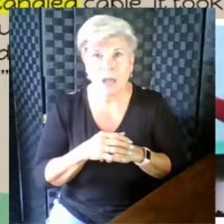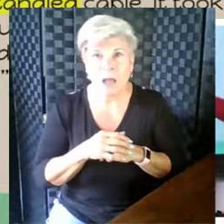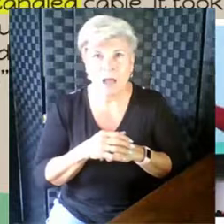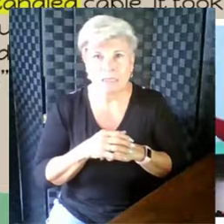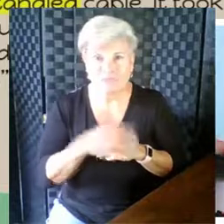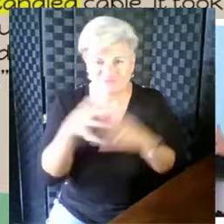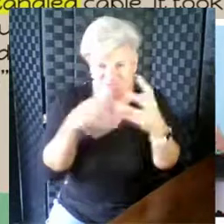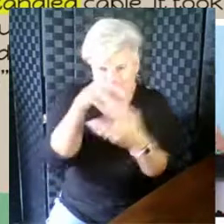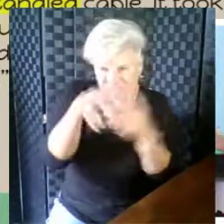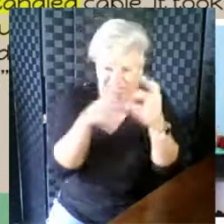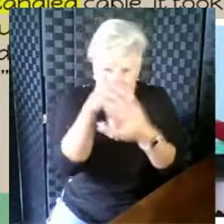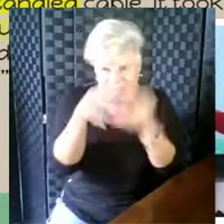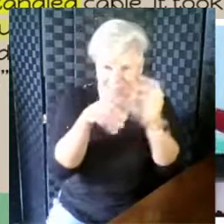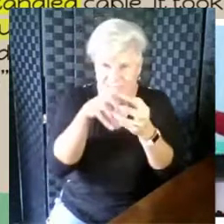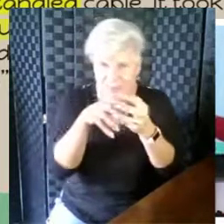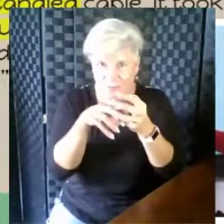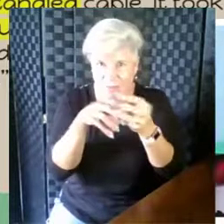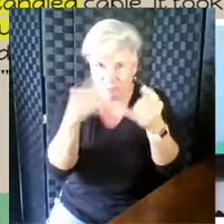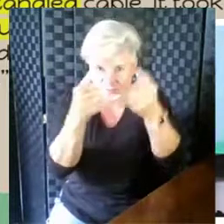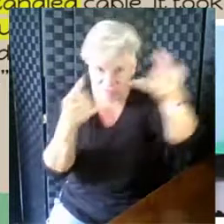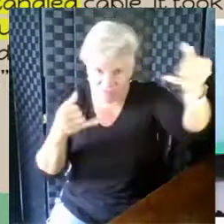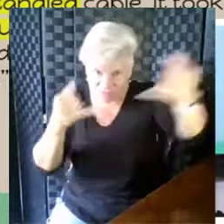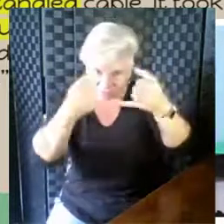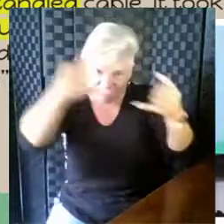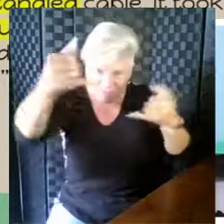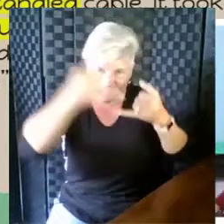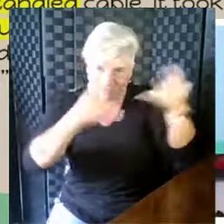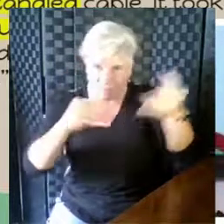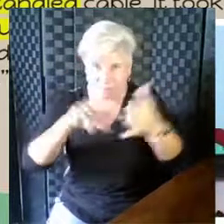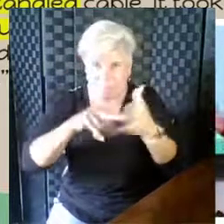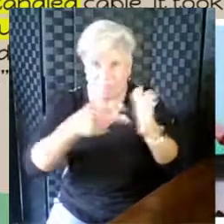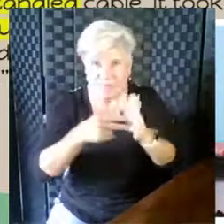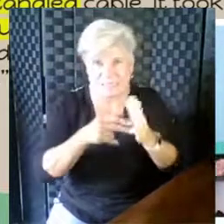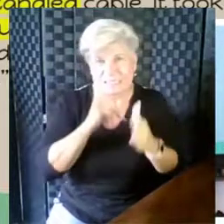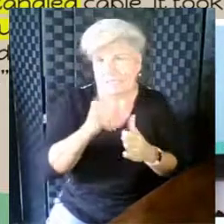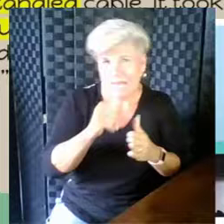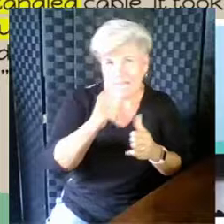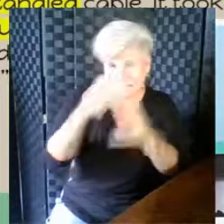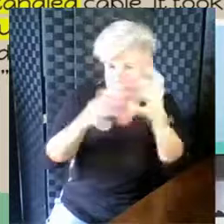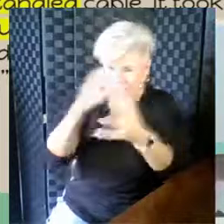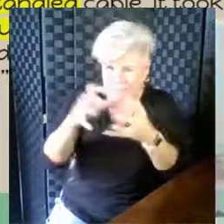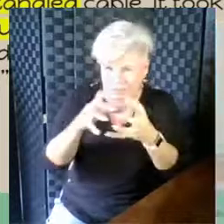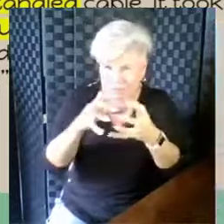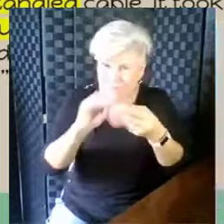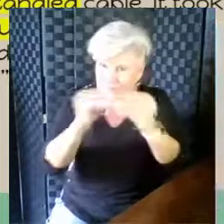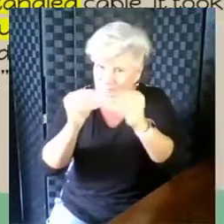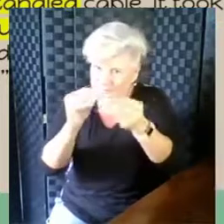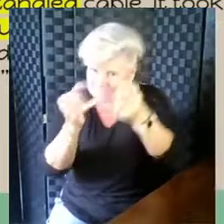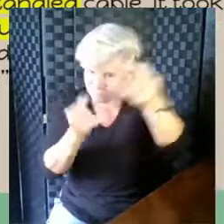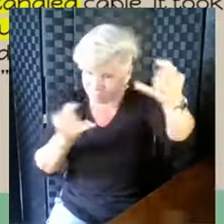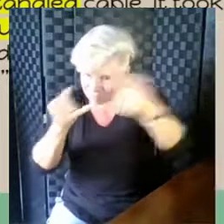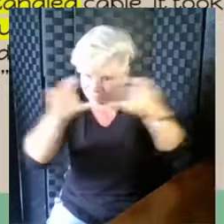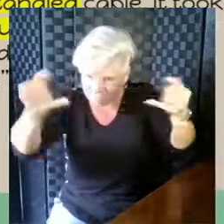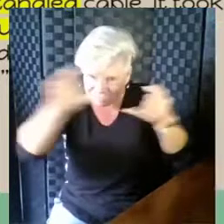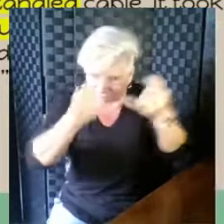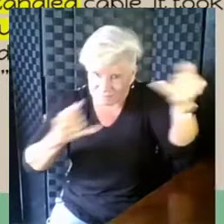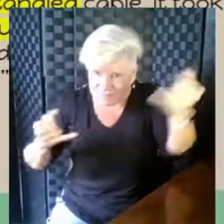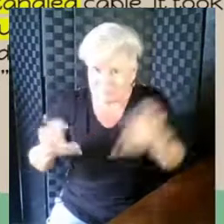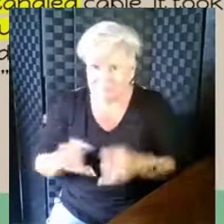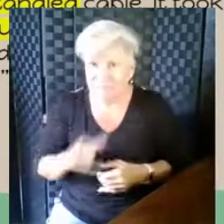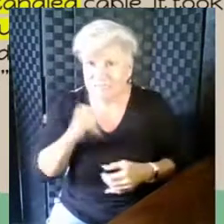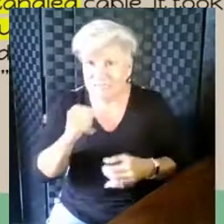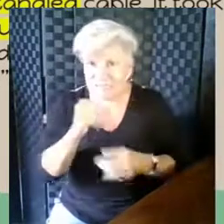word tangled and untangle, which means untangle means you got it undone, so it's